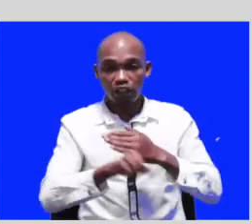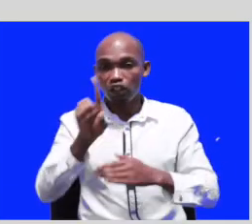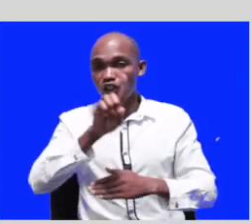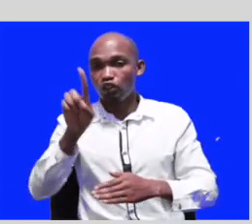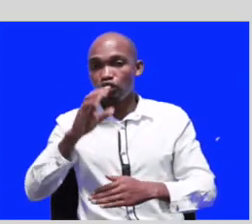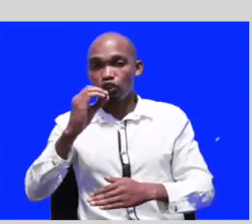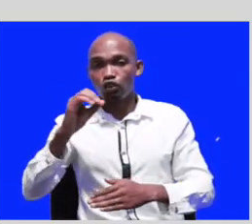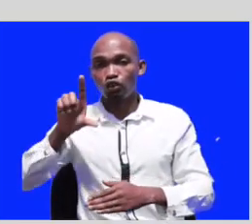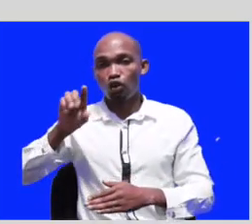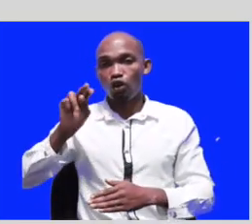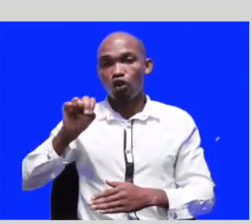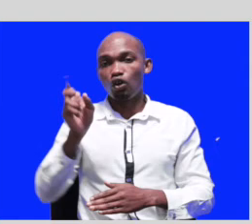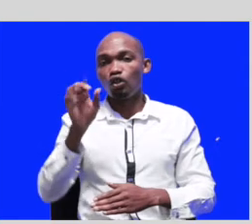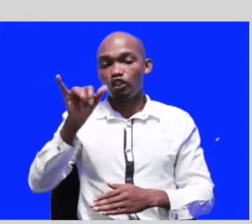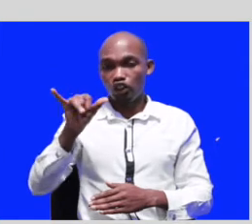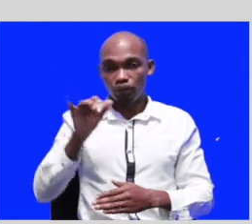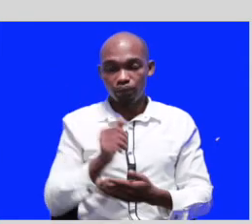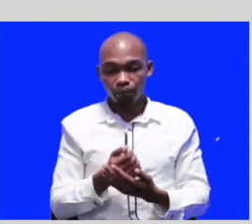zoology.